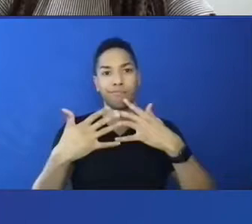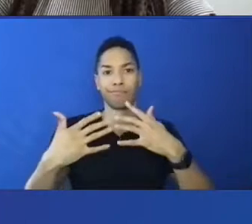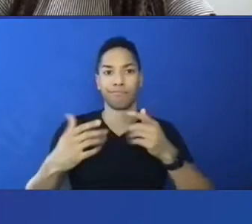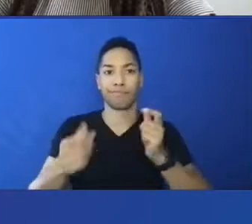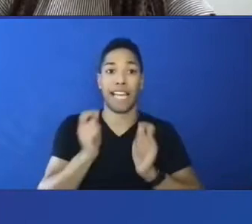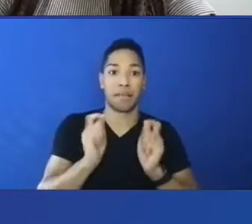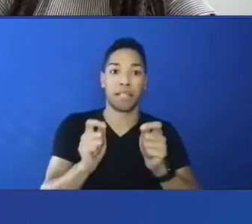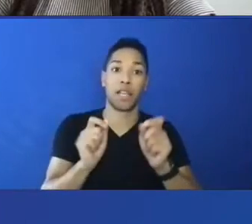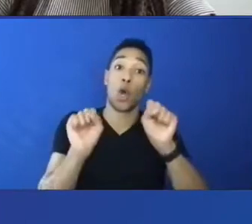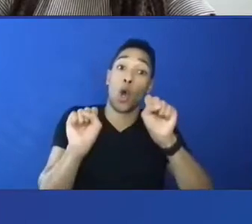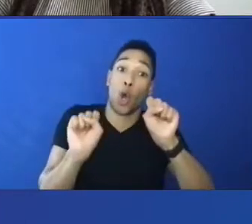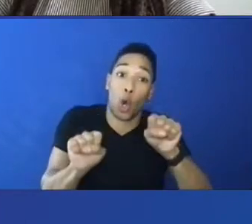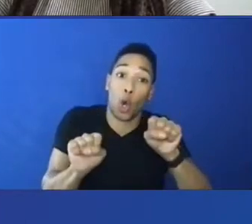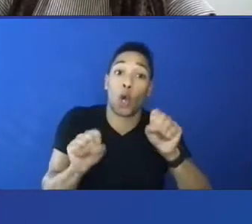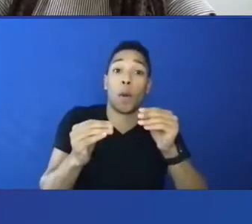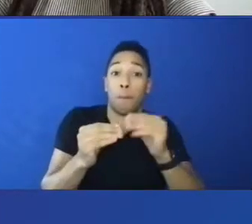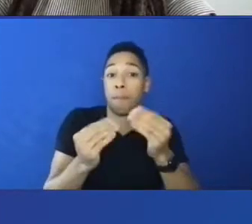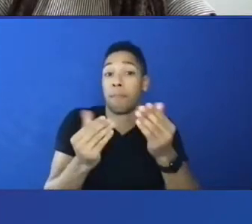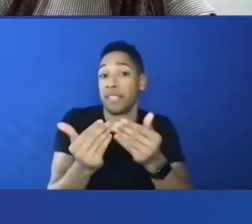easier.